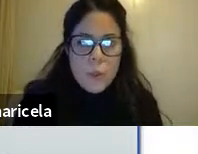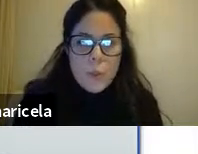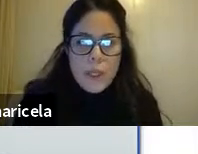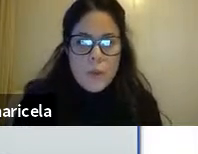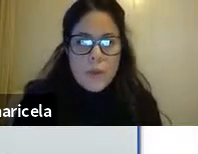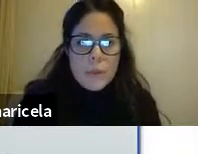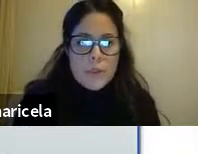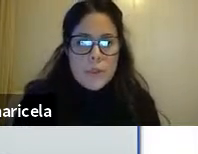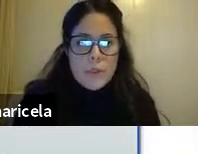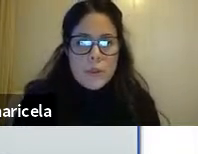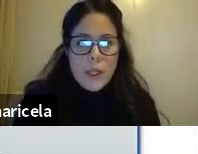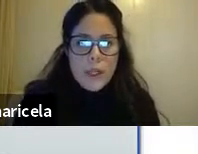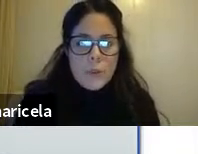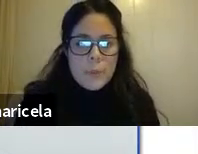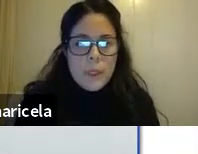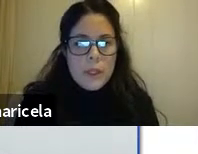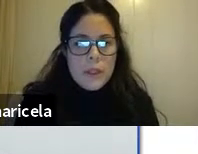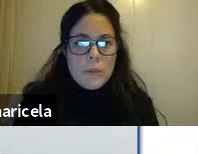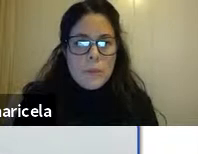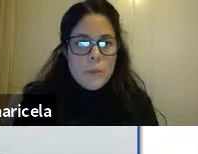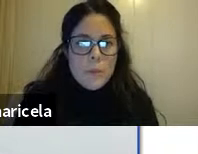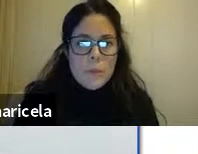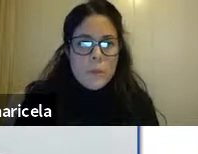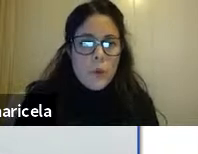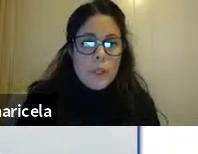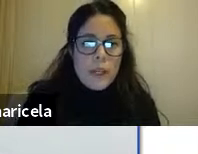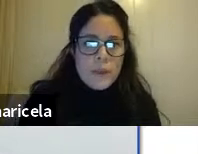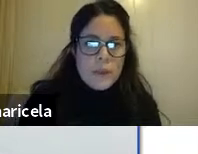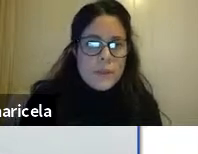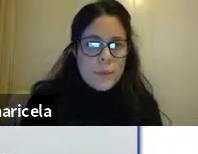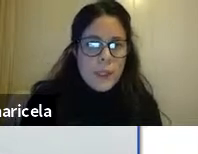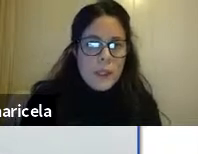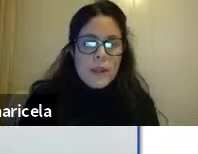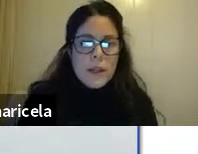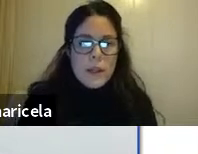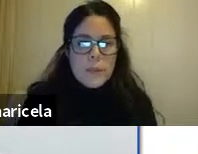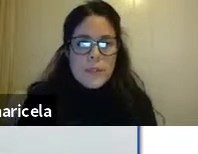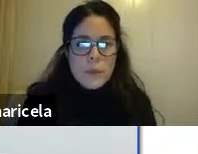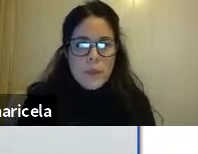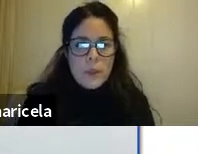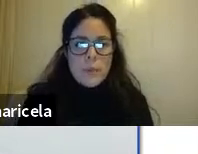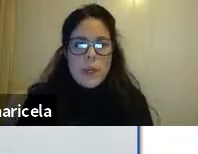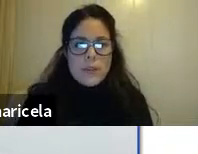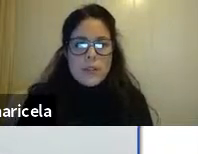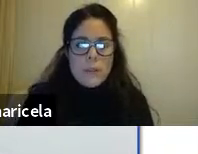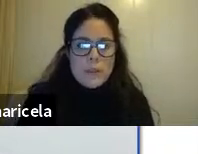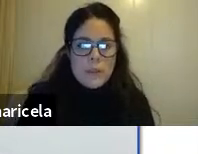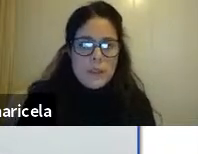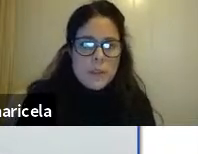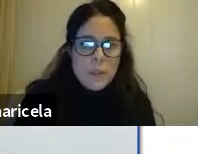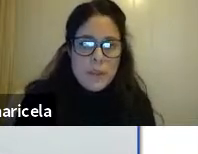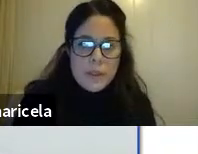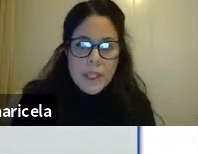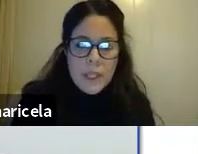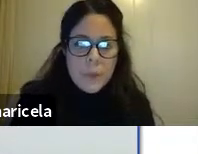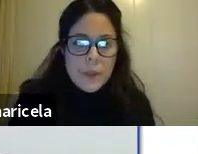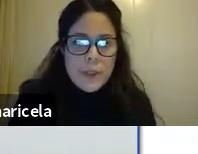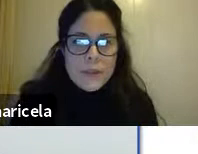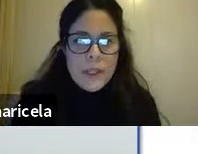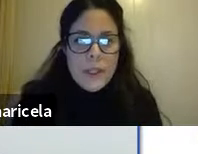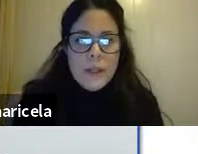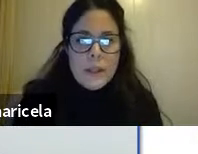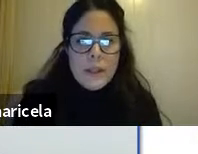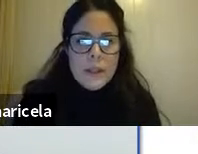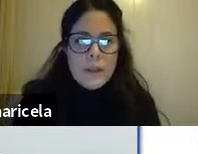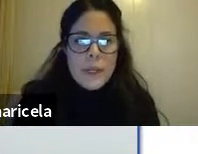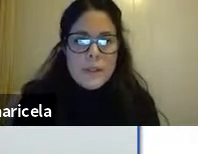So just what we were able to roll out this week, some of you actually mentioned some of these key